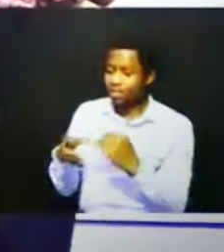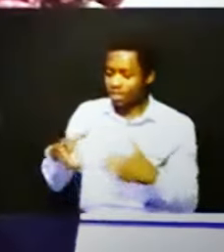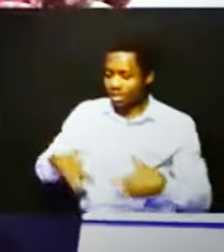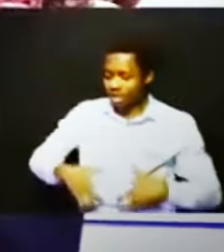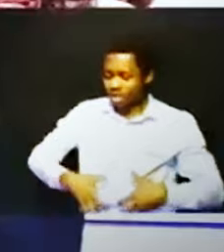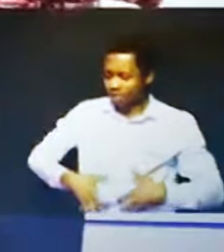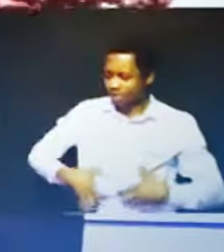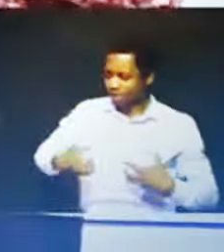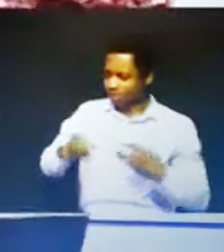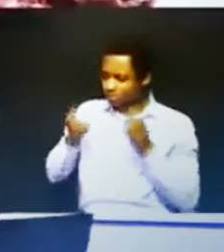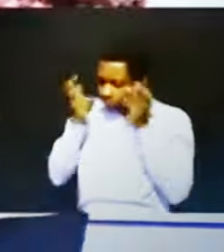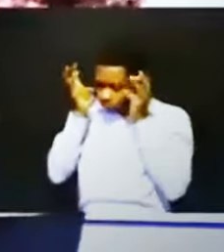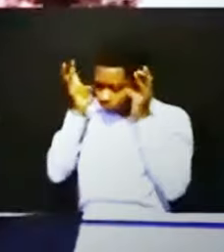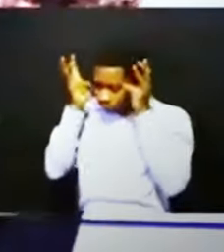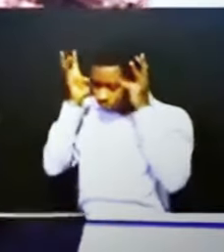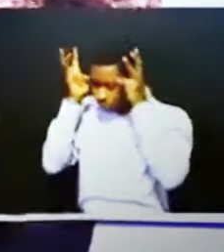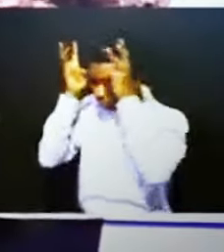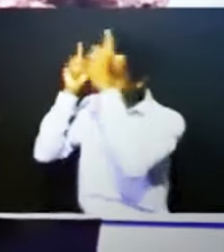him,